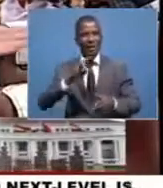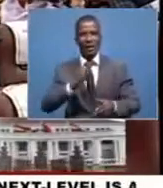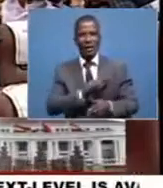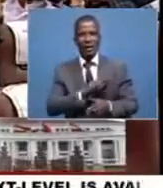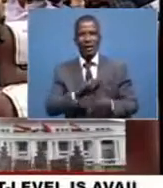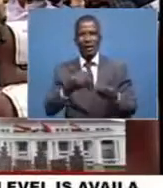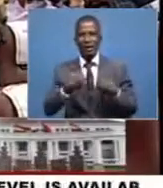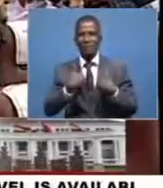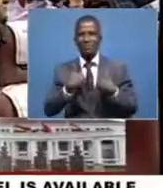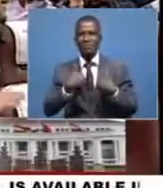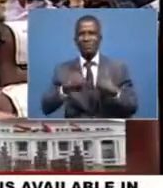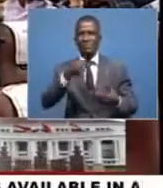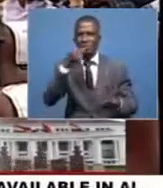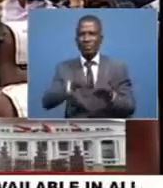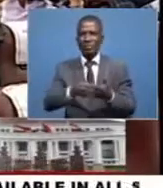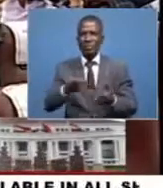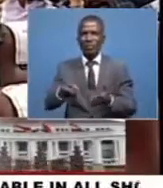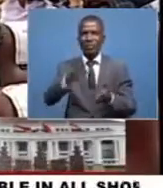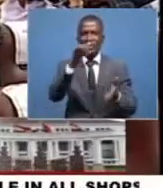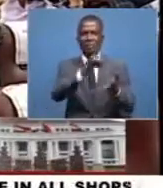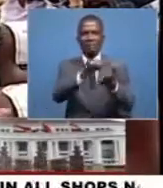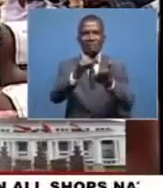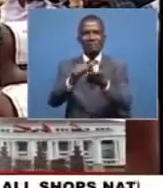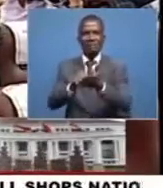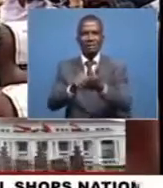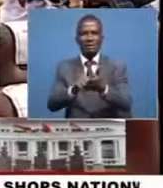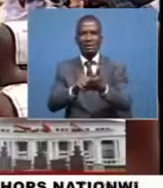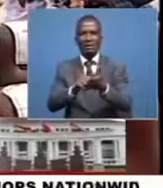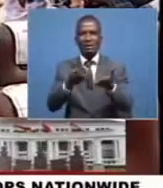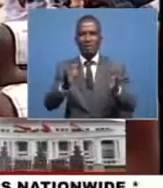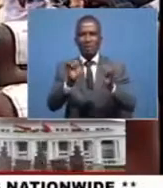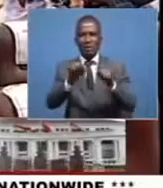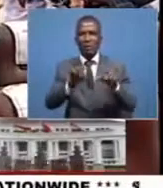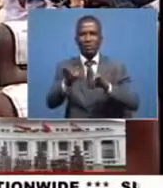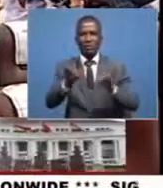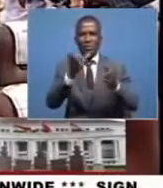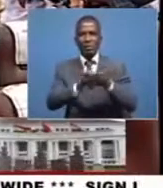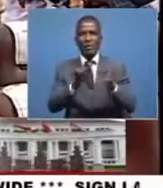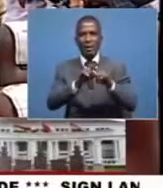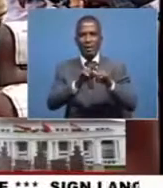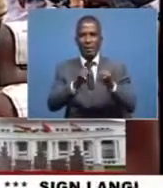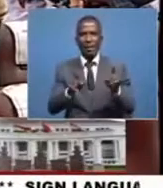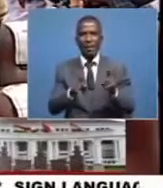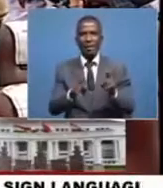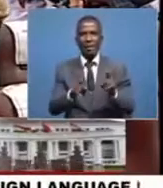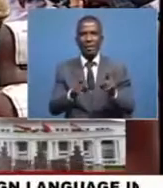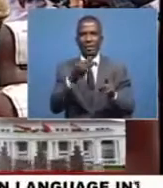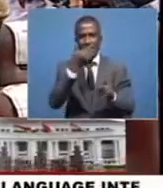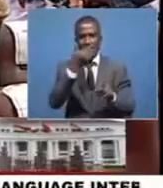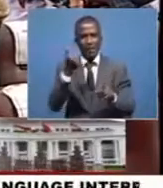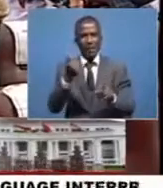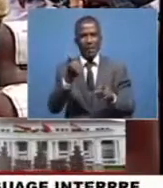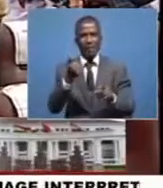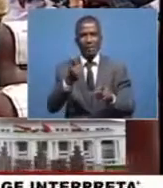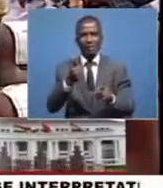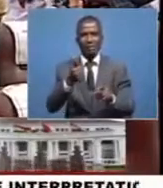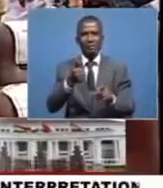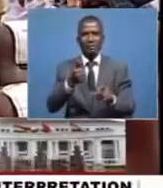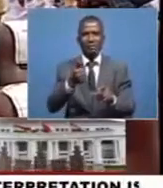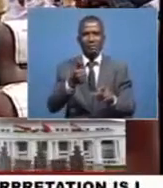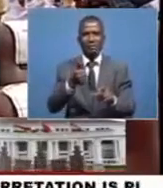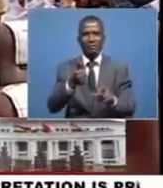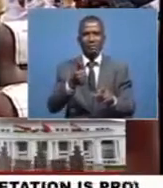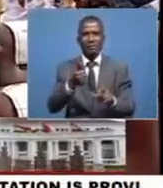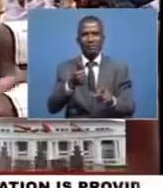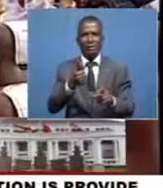be bringing applications for stay of proceedings and so on. I think we can do that, but it may be better to avoid